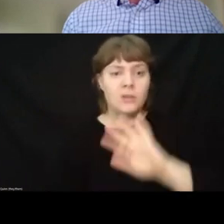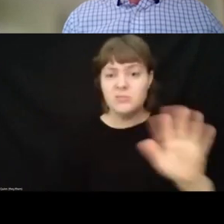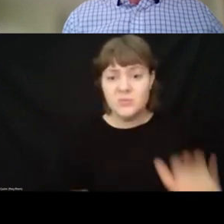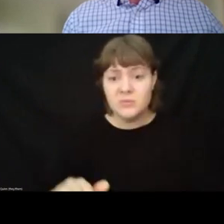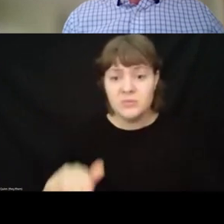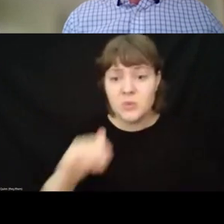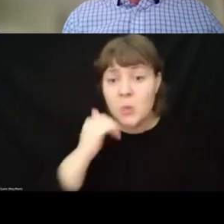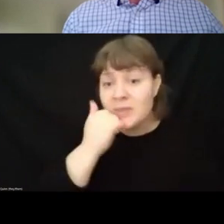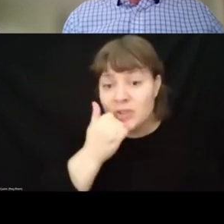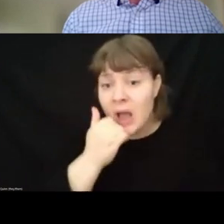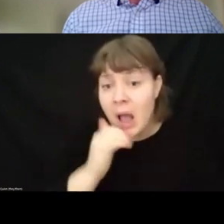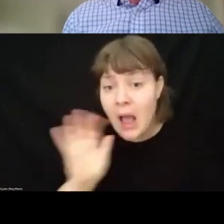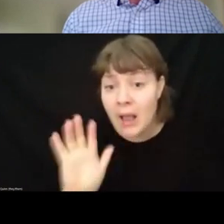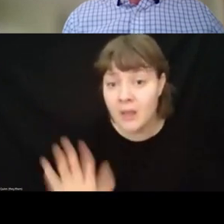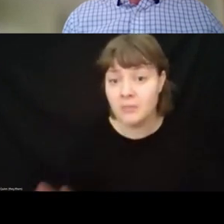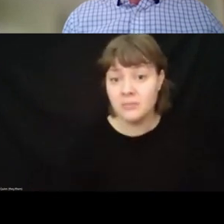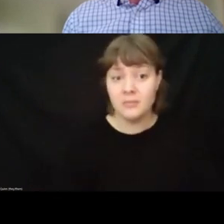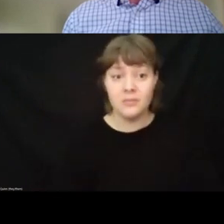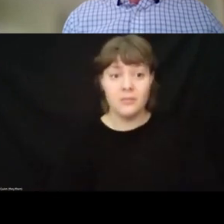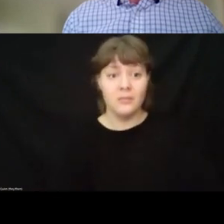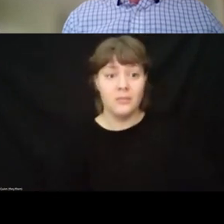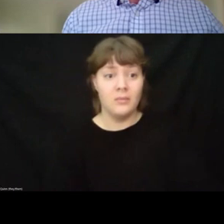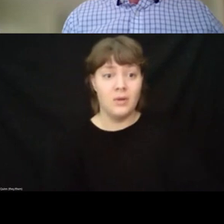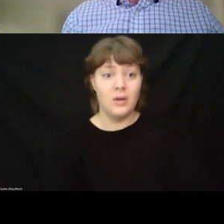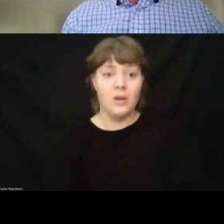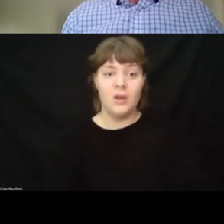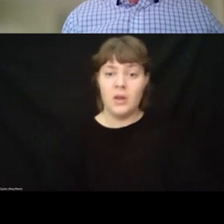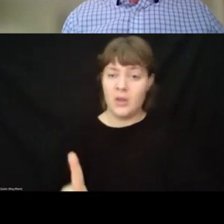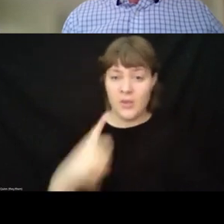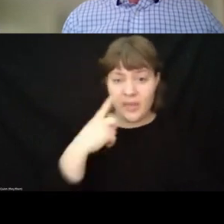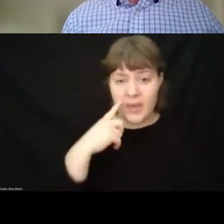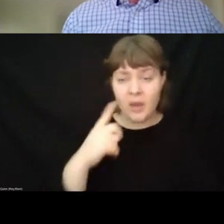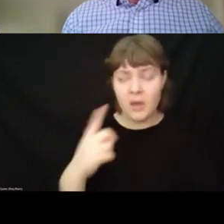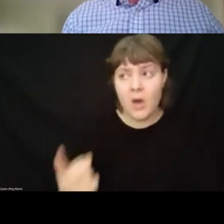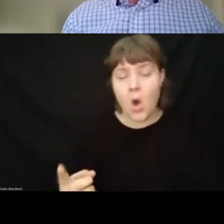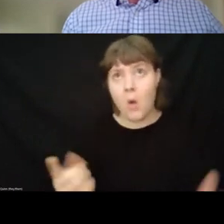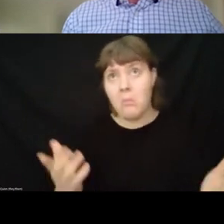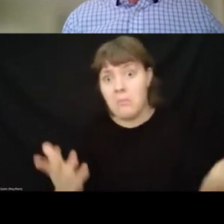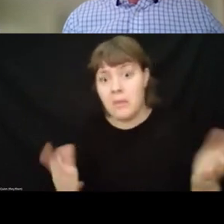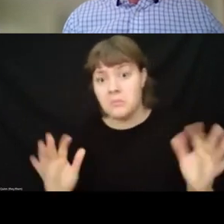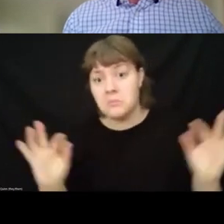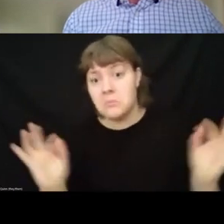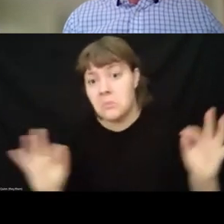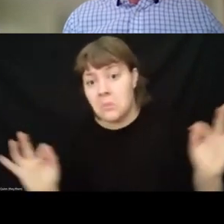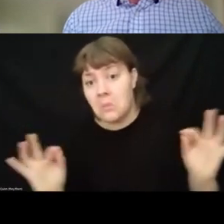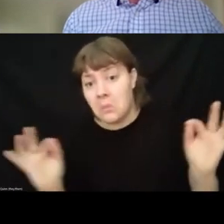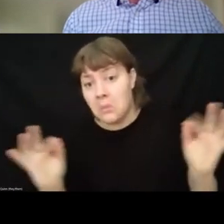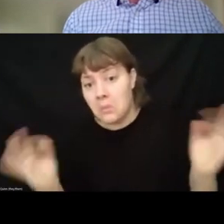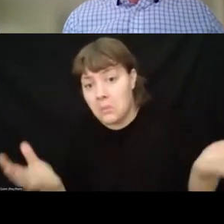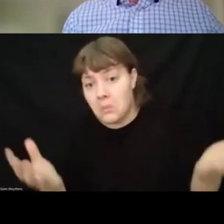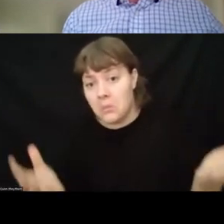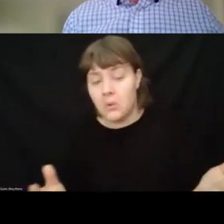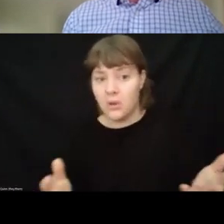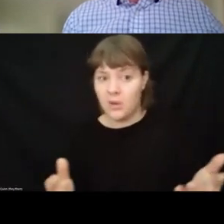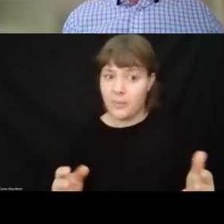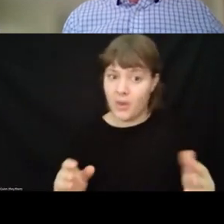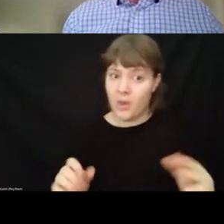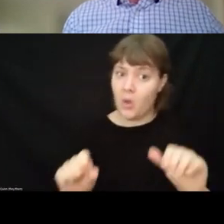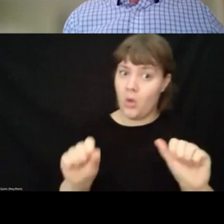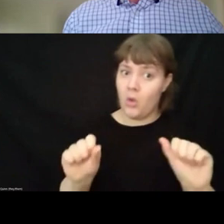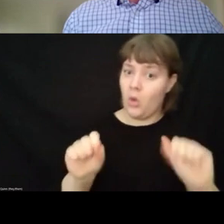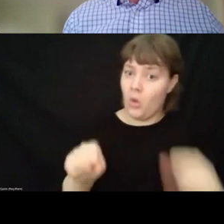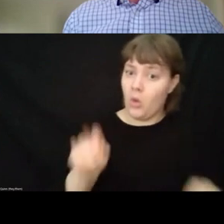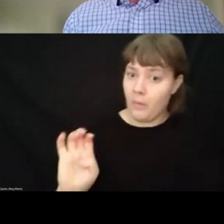shy. So, you might think it's not a big deal, but it it could be.